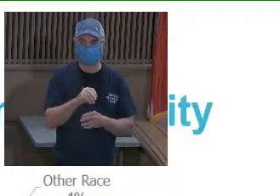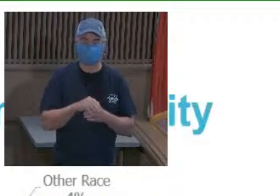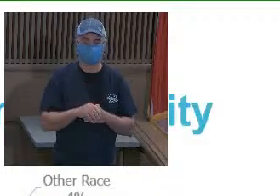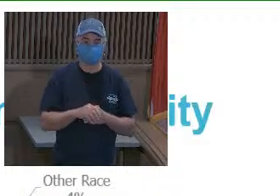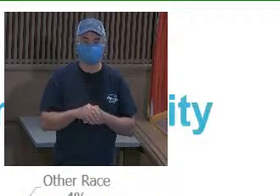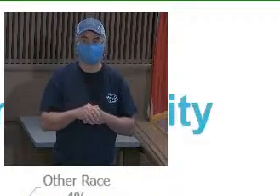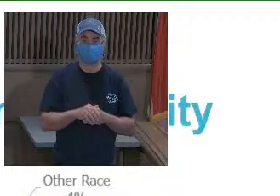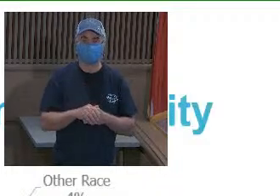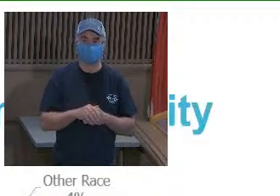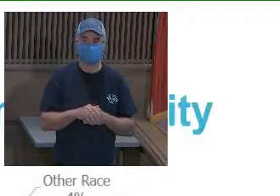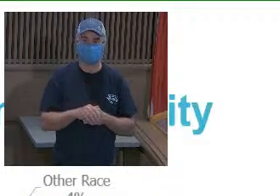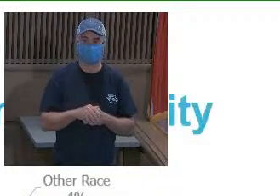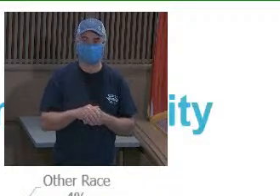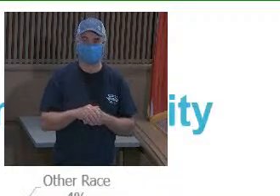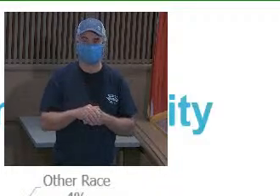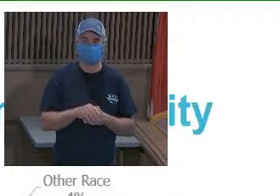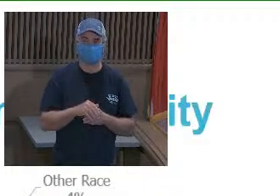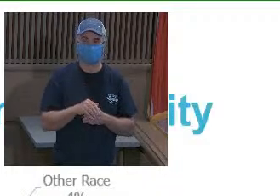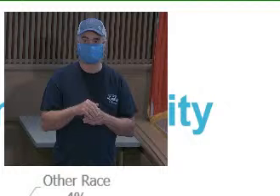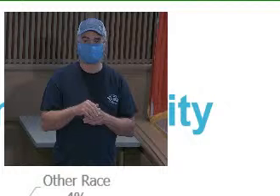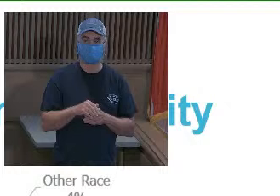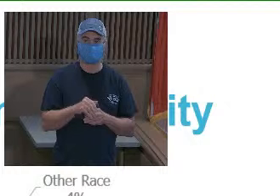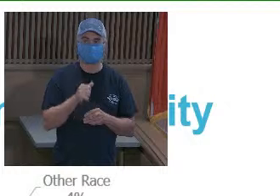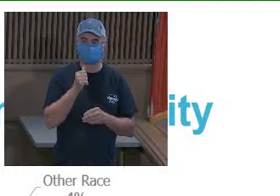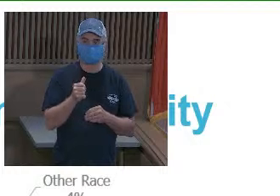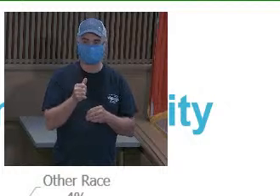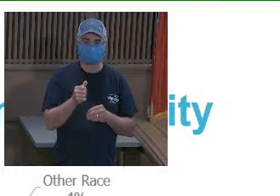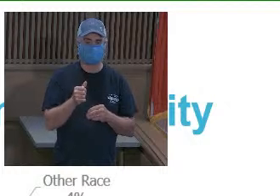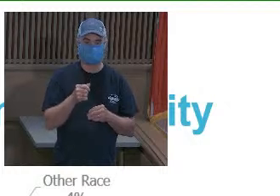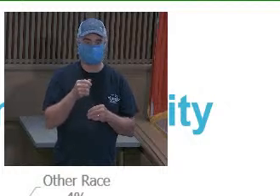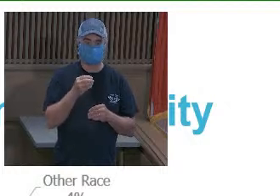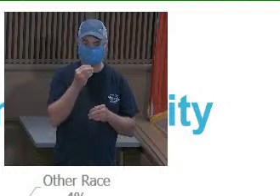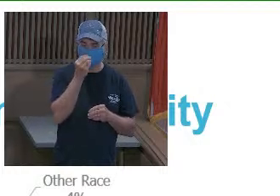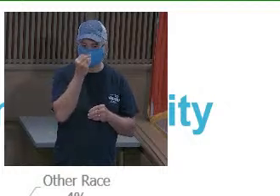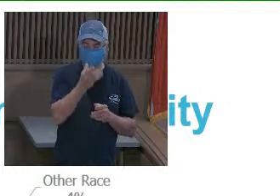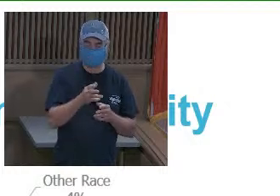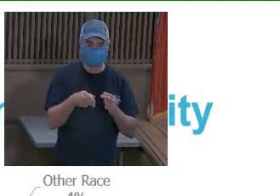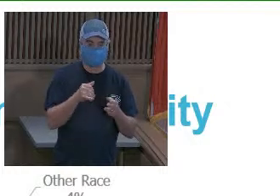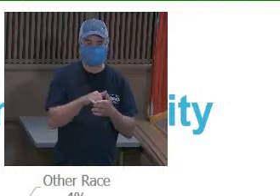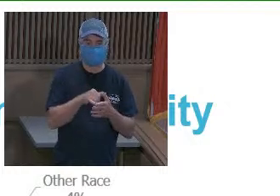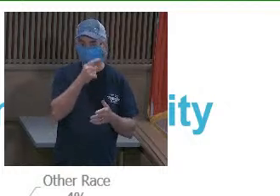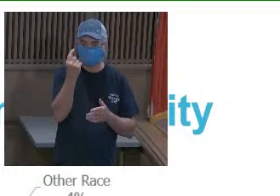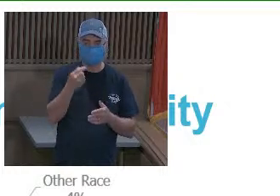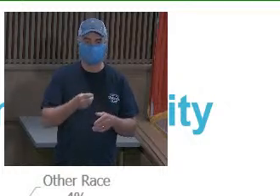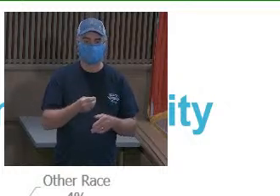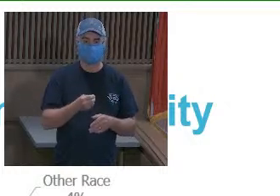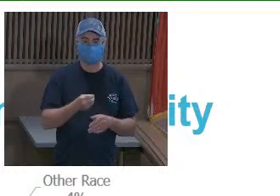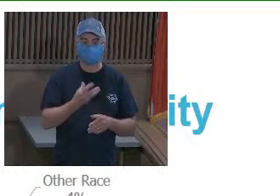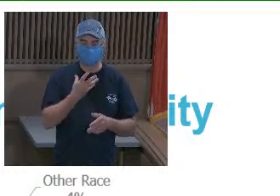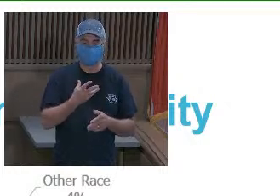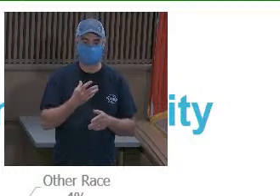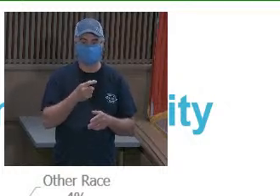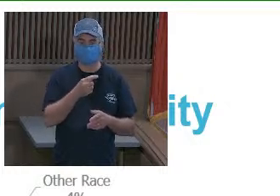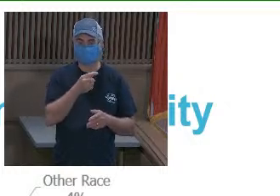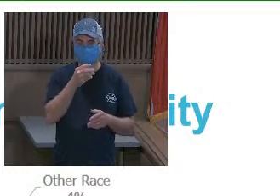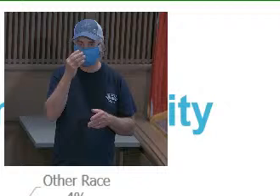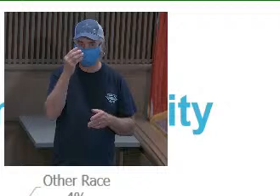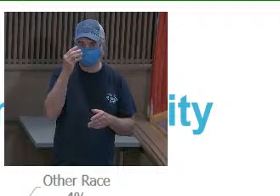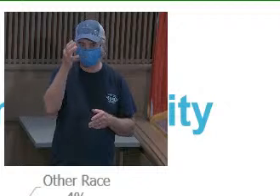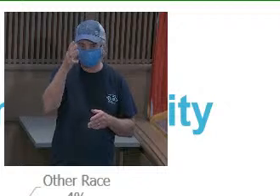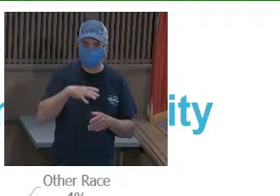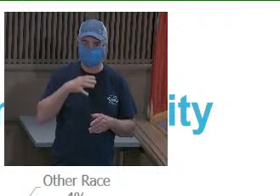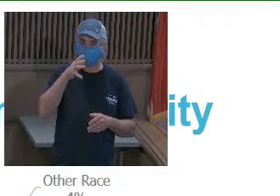also one that does not discriminate, does not matter, white, black, male, or female. It affects